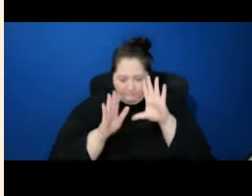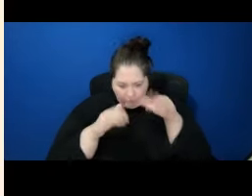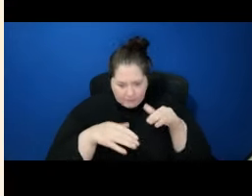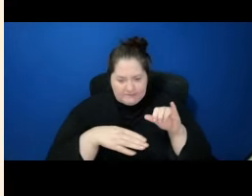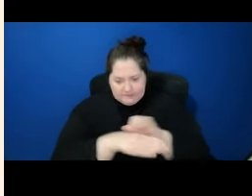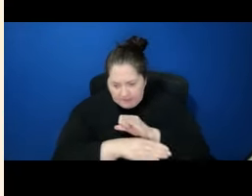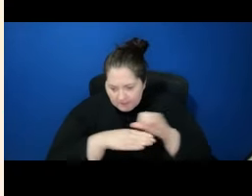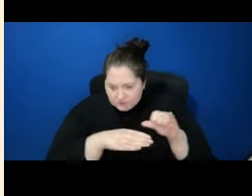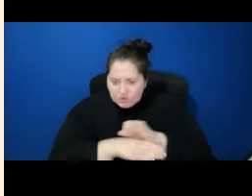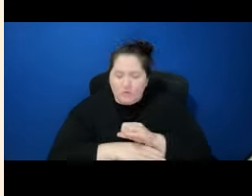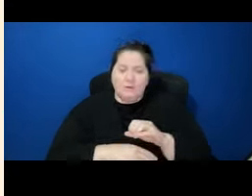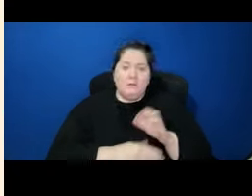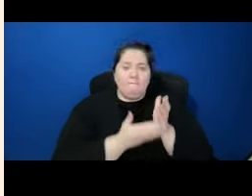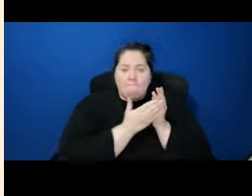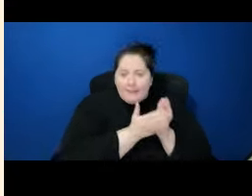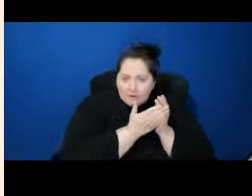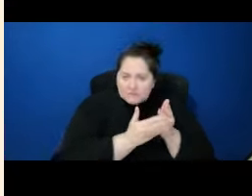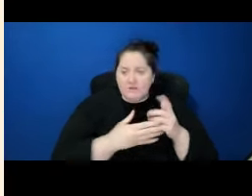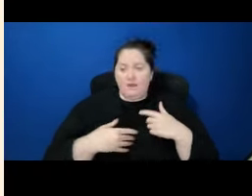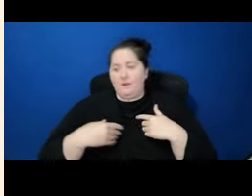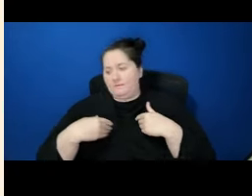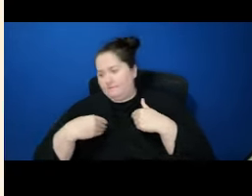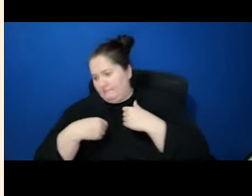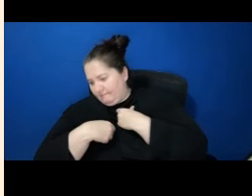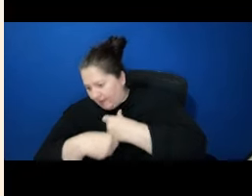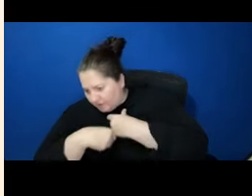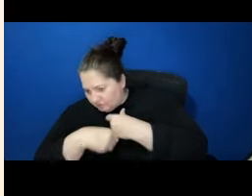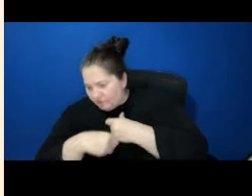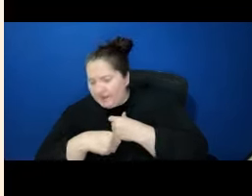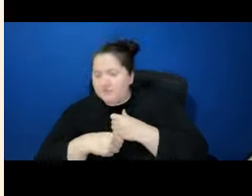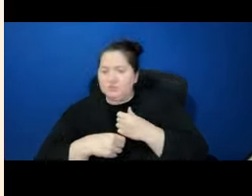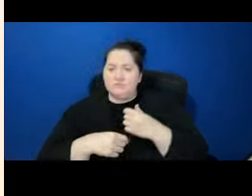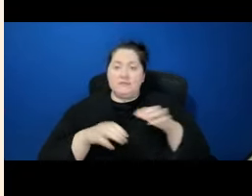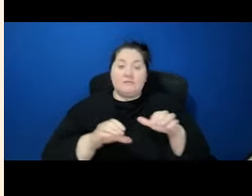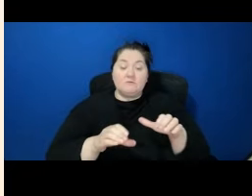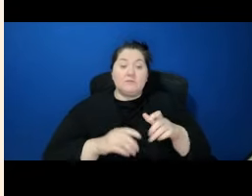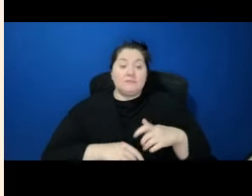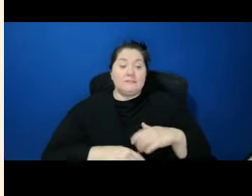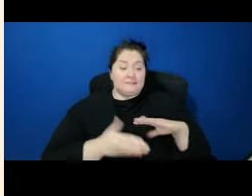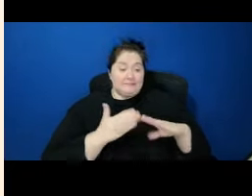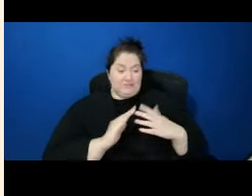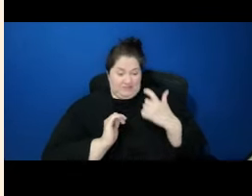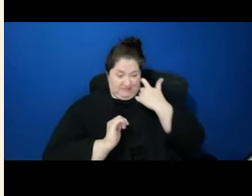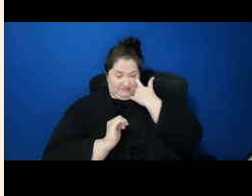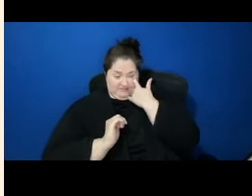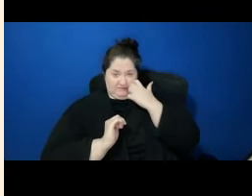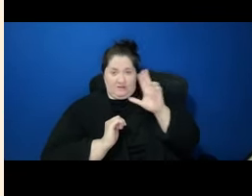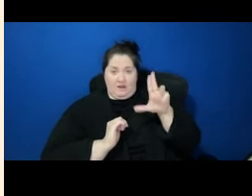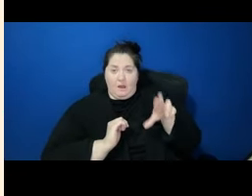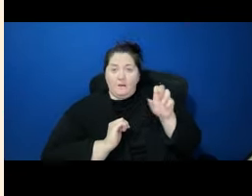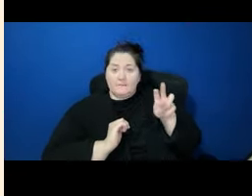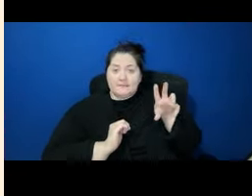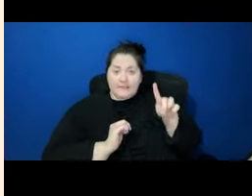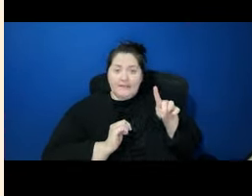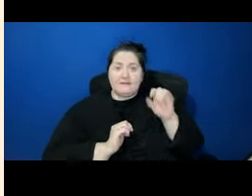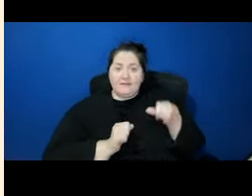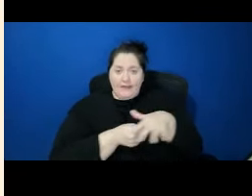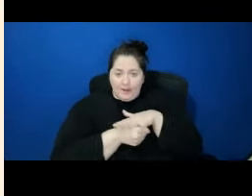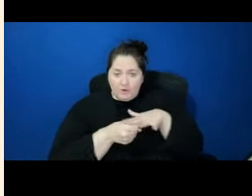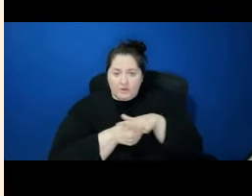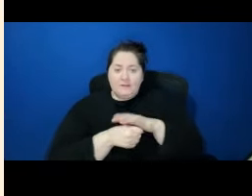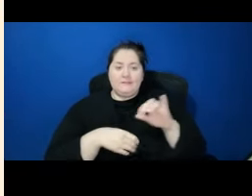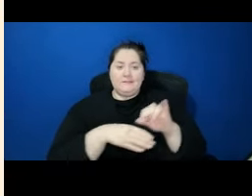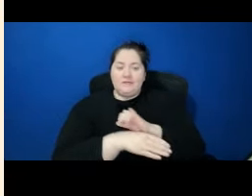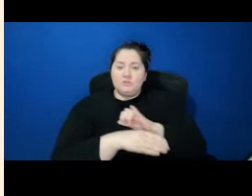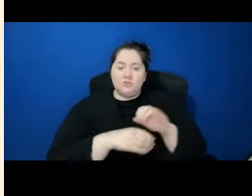industrial, maritime, and manufacturing activity. The city recently completed a major update of those areas called the Industrial